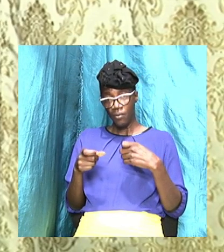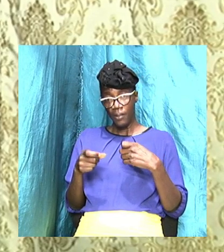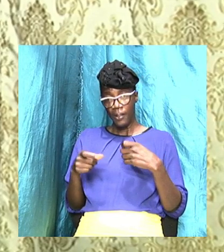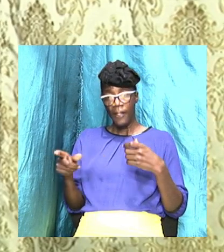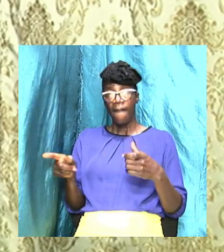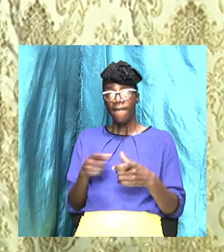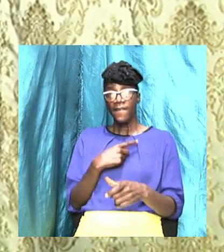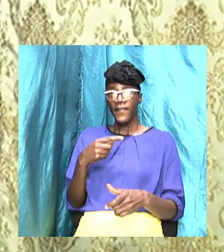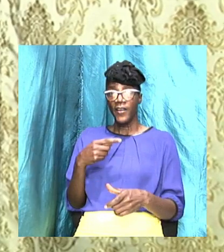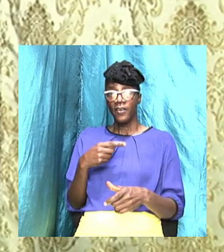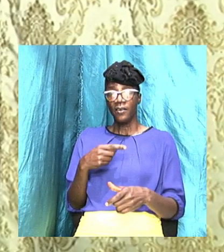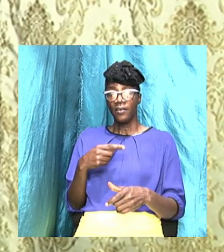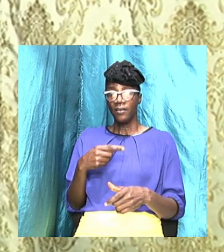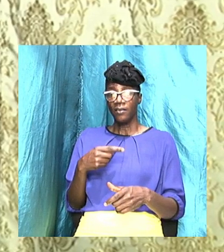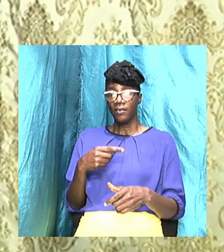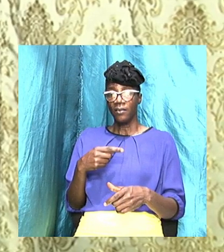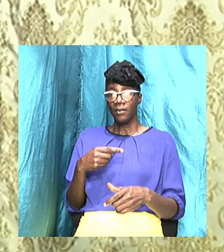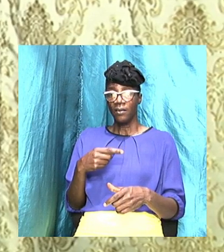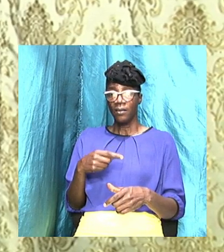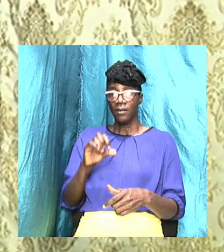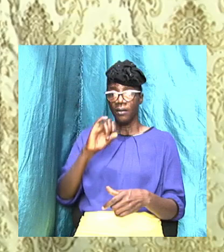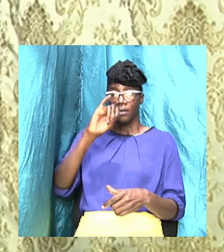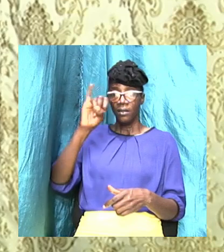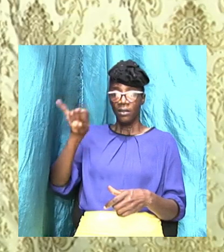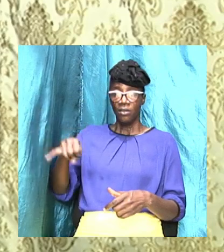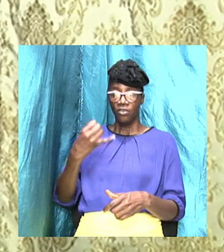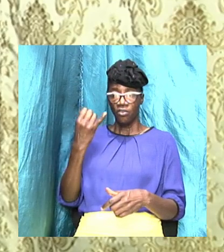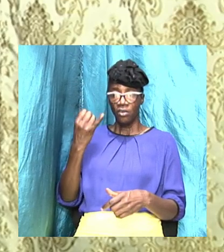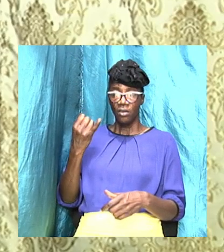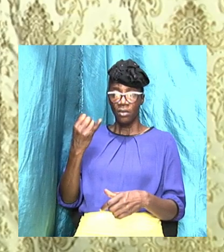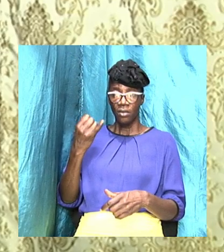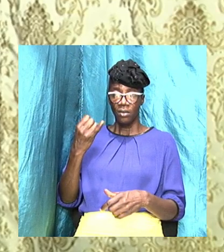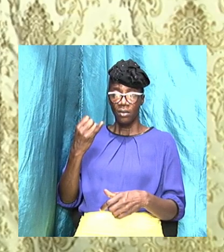1 John 2:15 to 17.